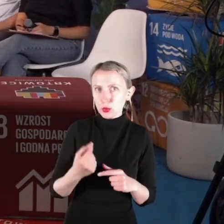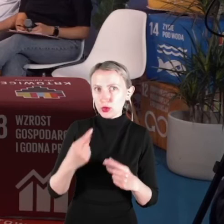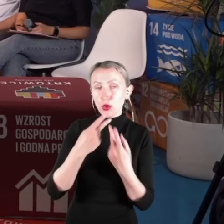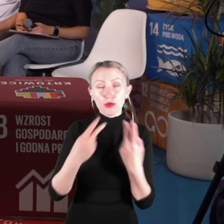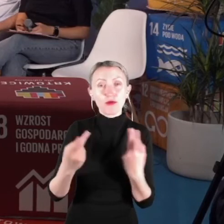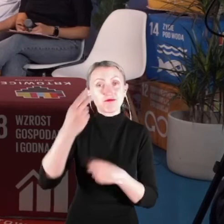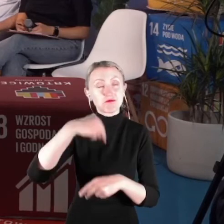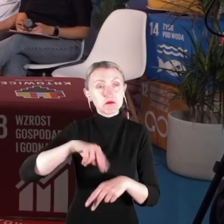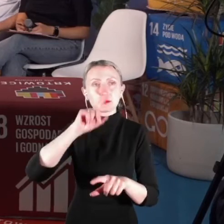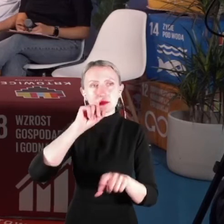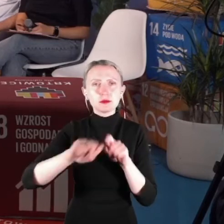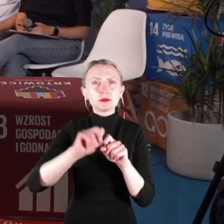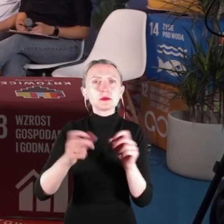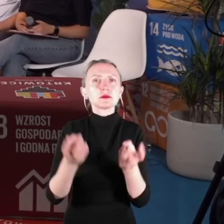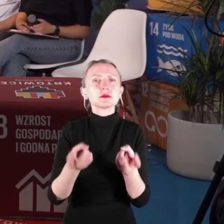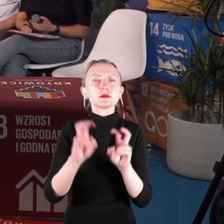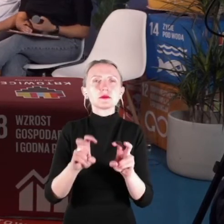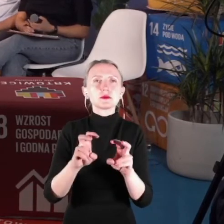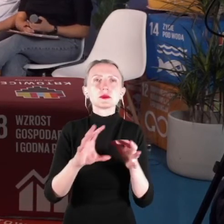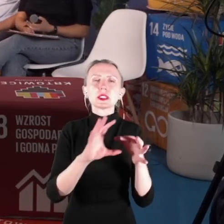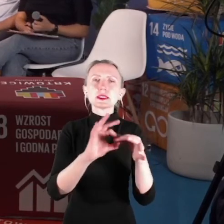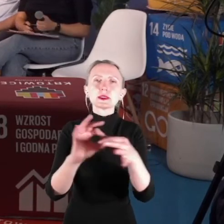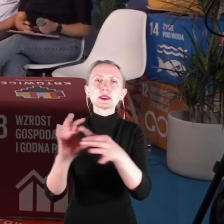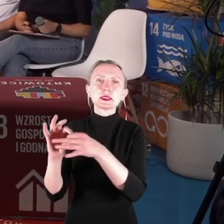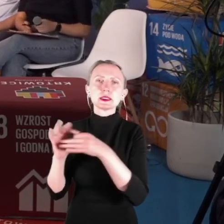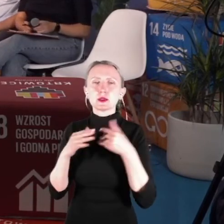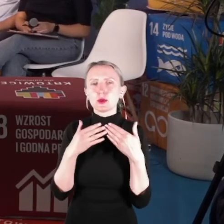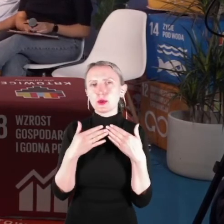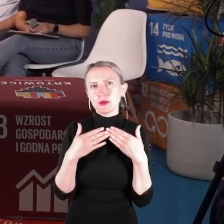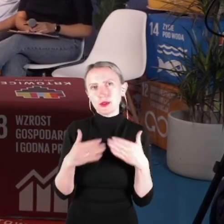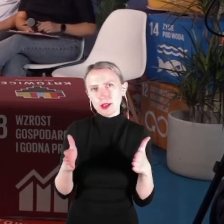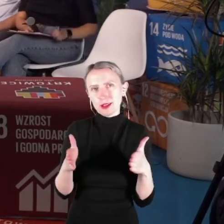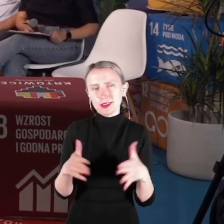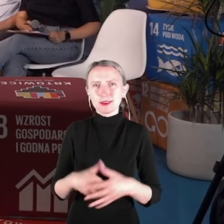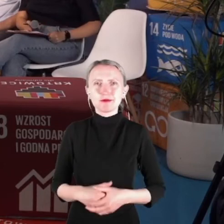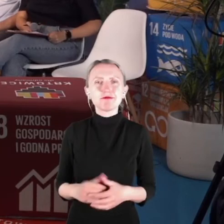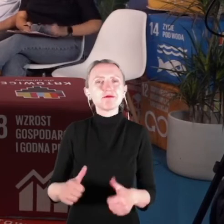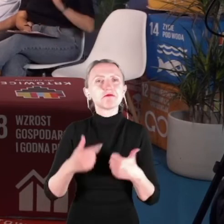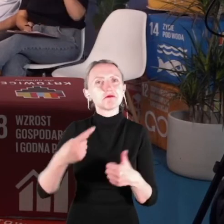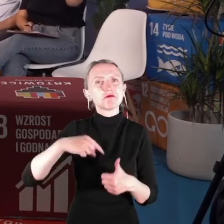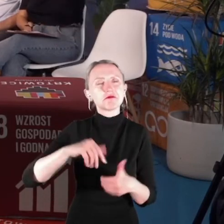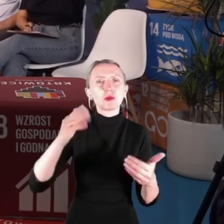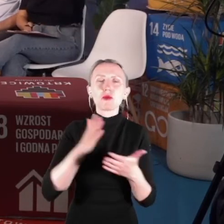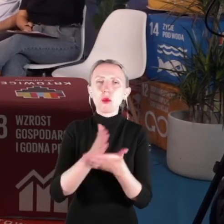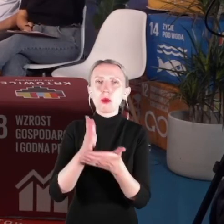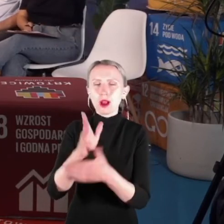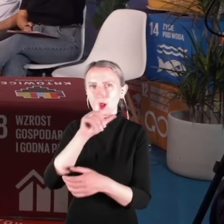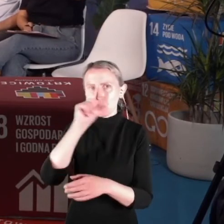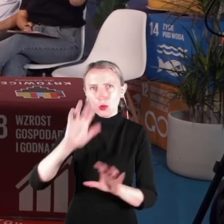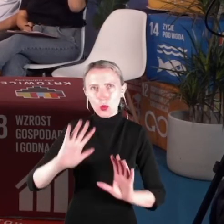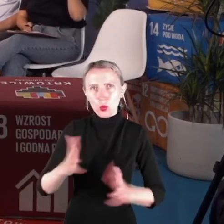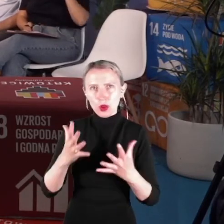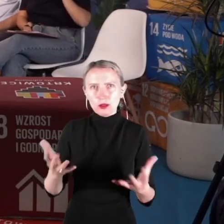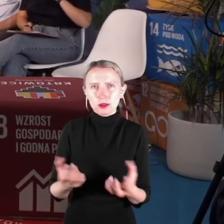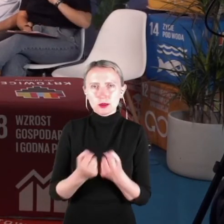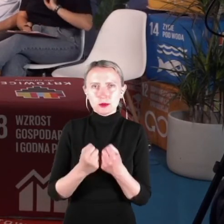ecosystems, open ecosystems, so we could help people find things easier and make it a more